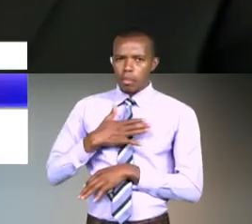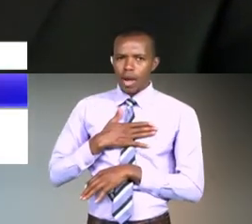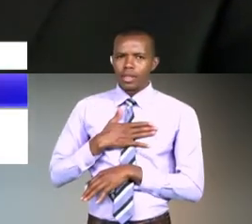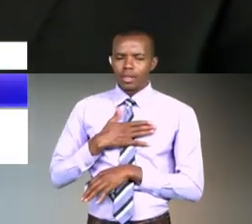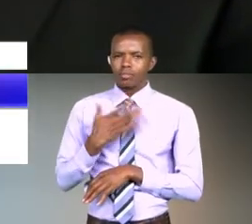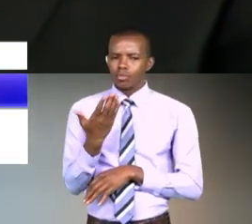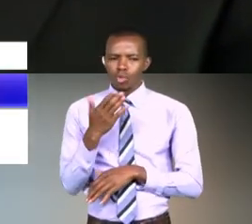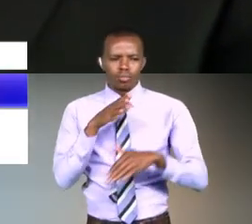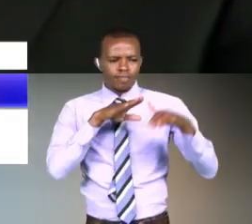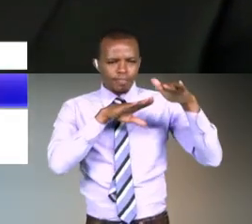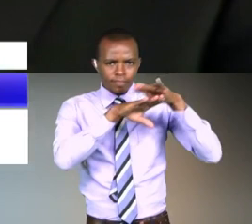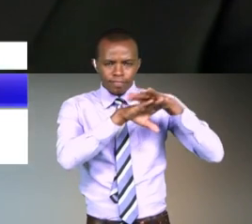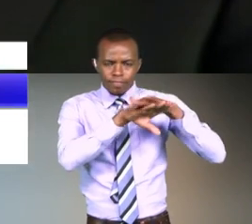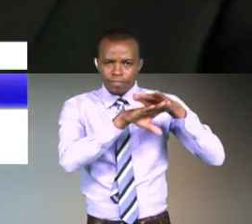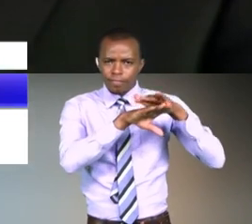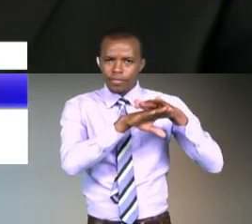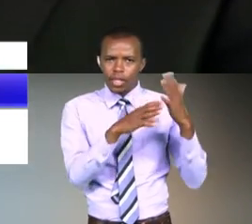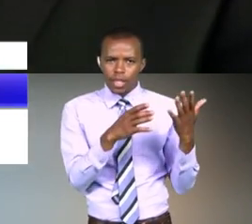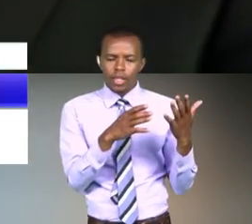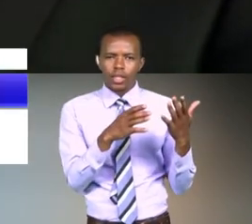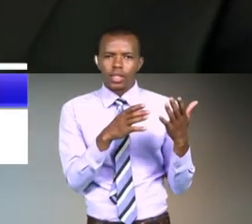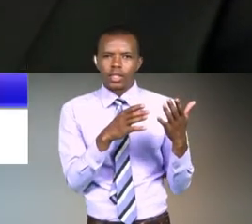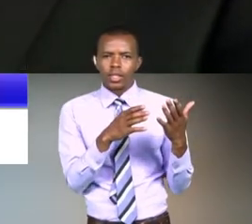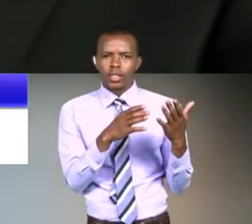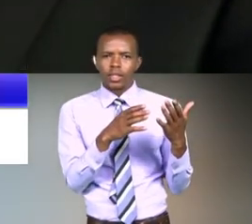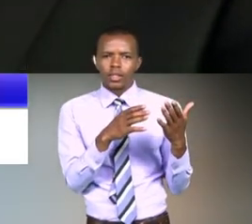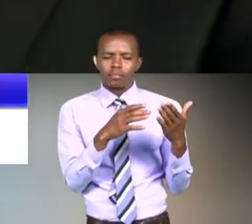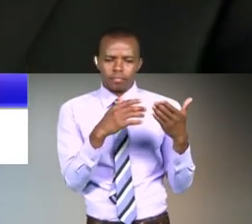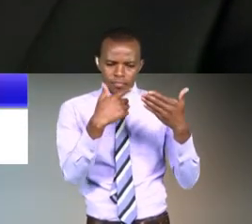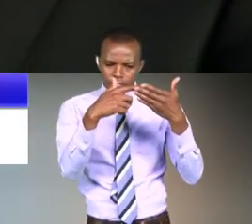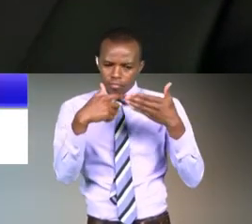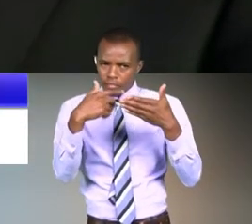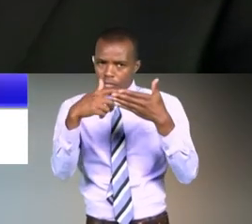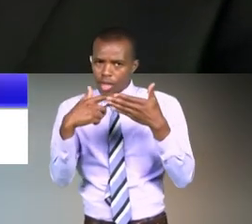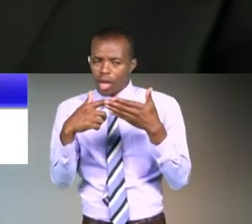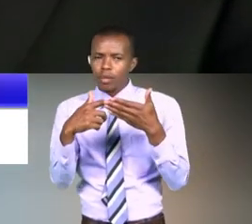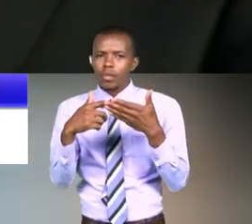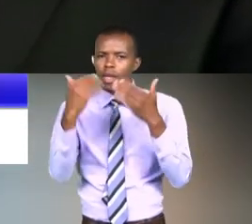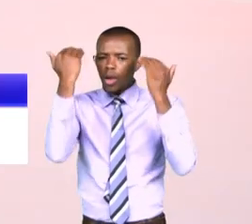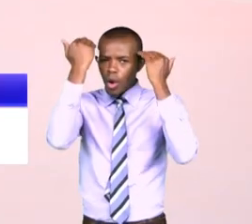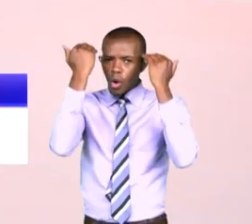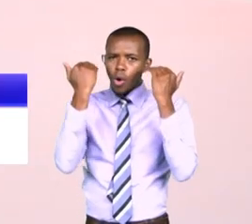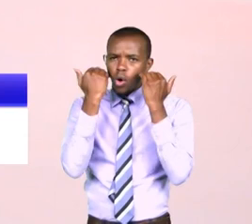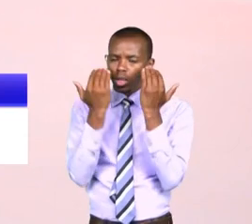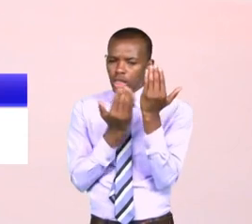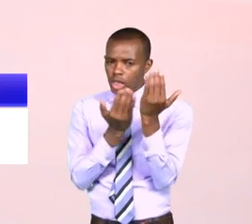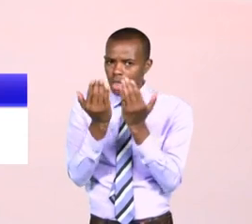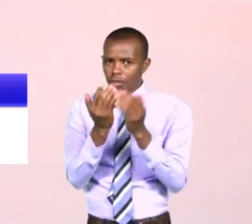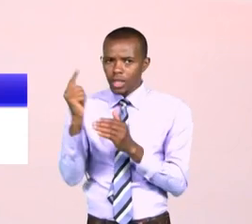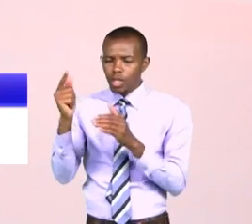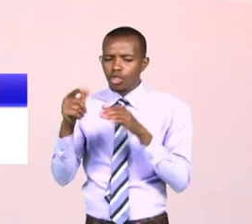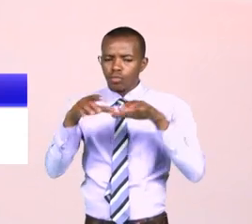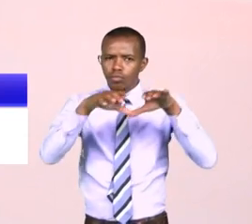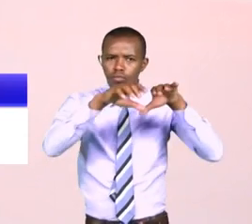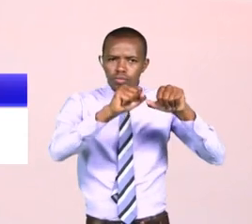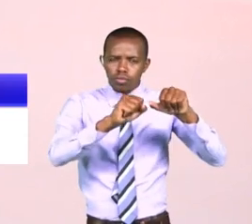access and expeditious delivery of judicial service. Ouko has replaced